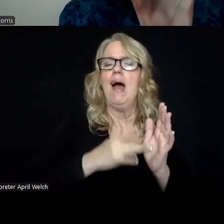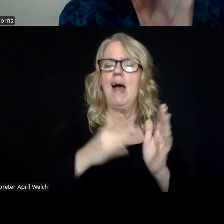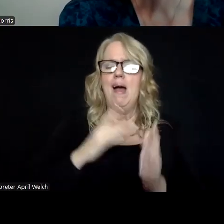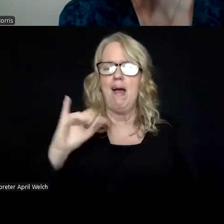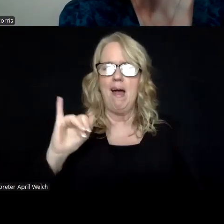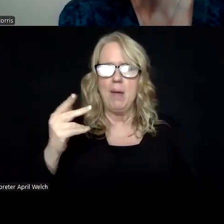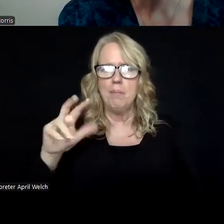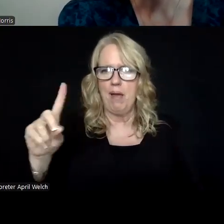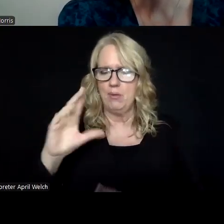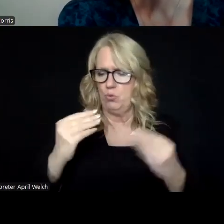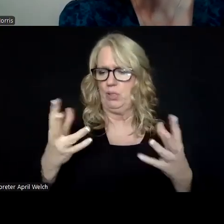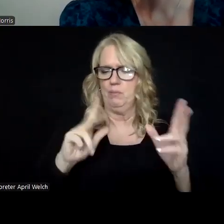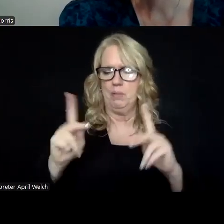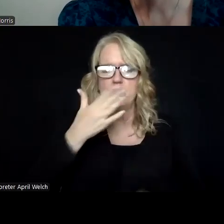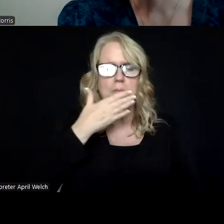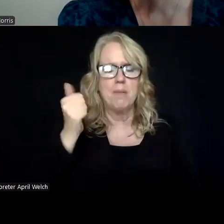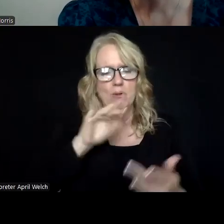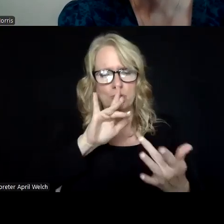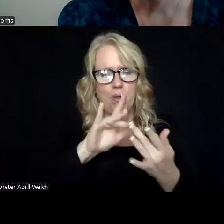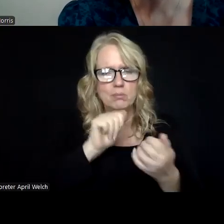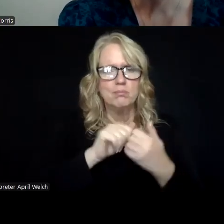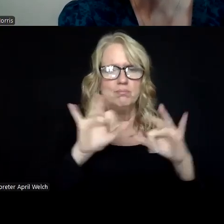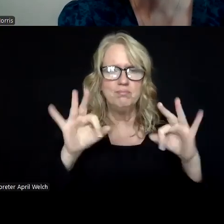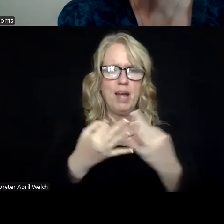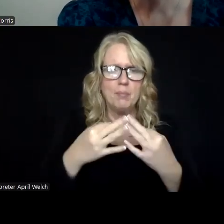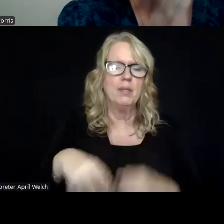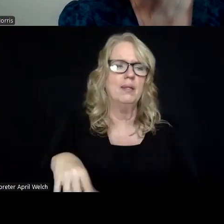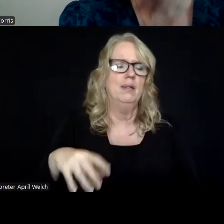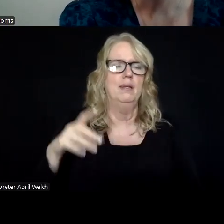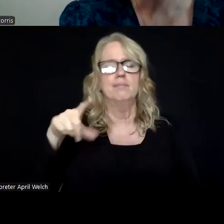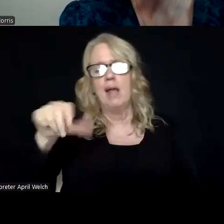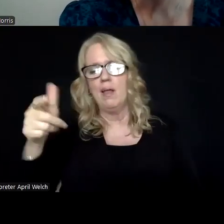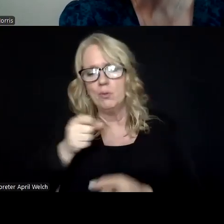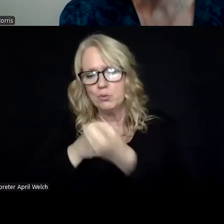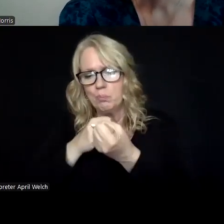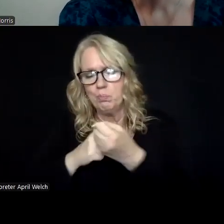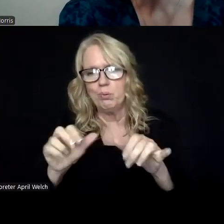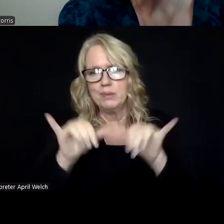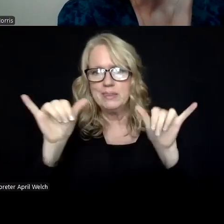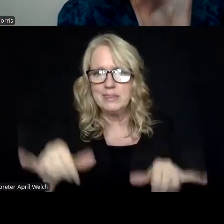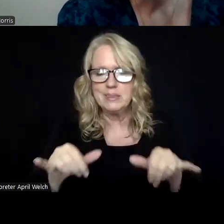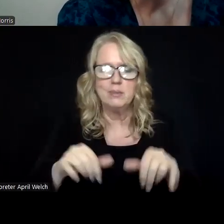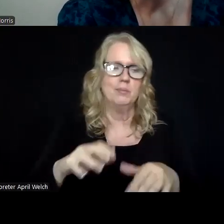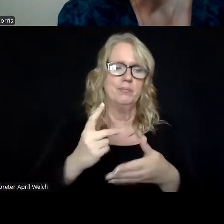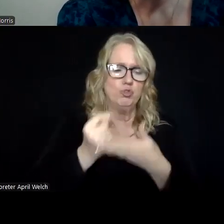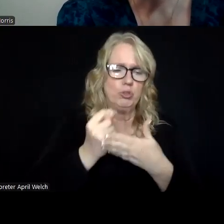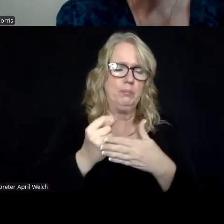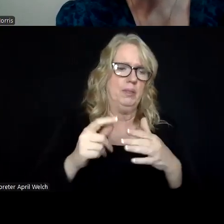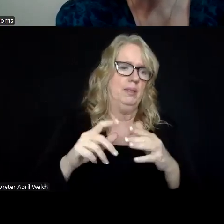so that they can stay in better contact with family and their other support systems or their treatment team. Folks who